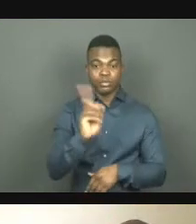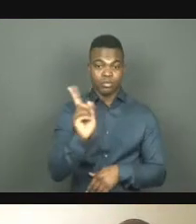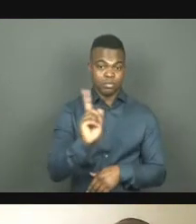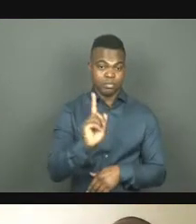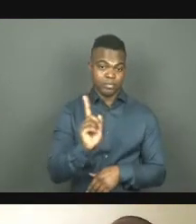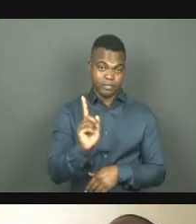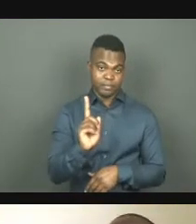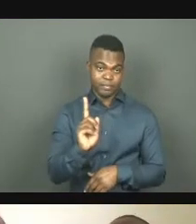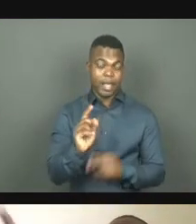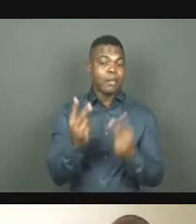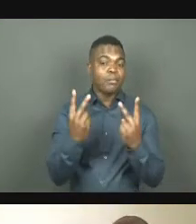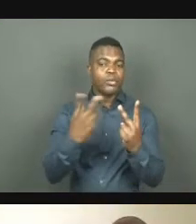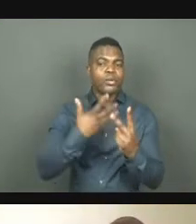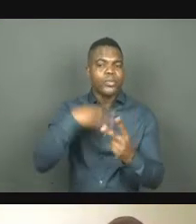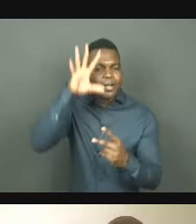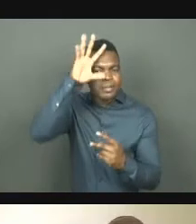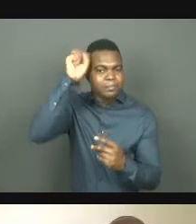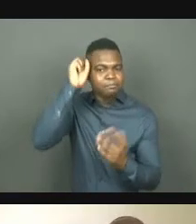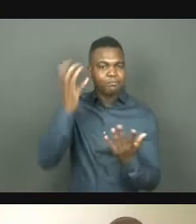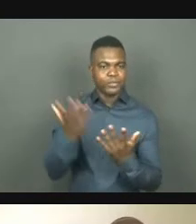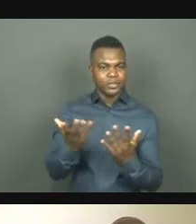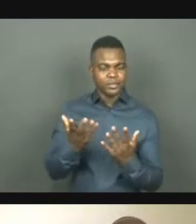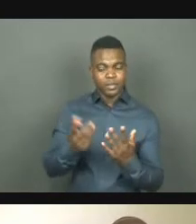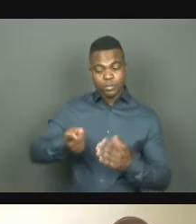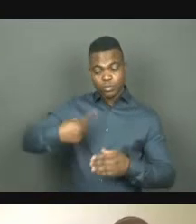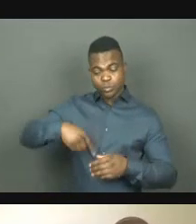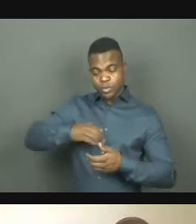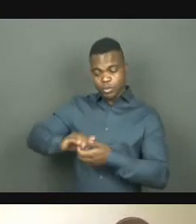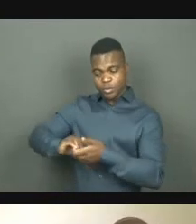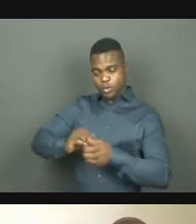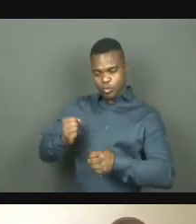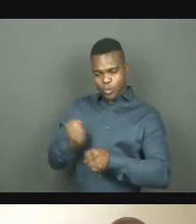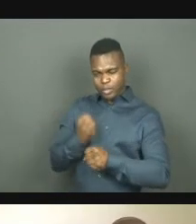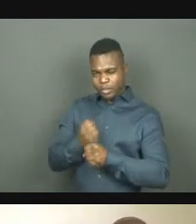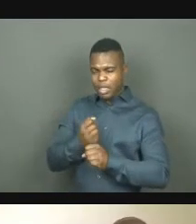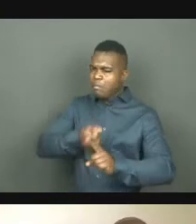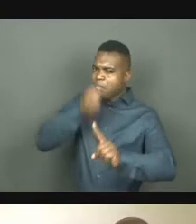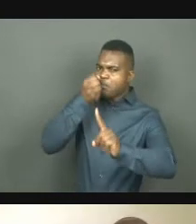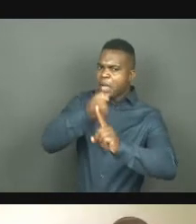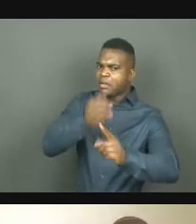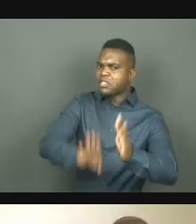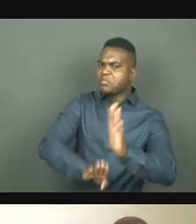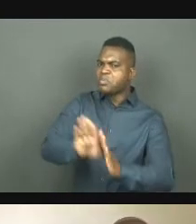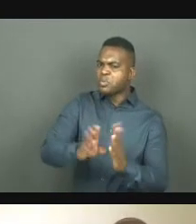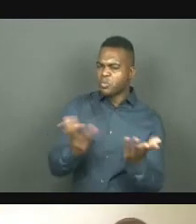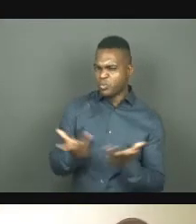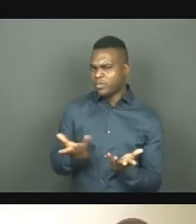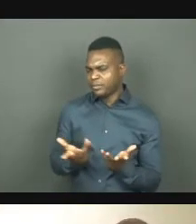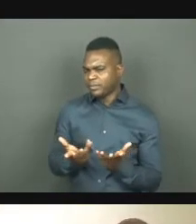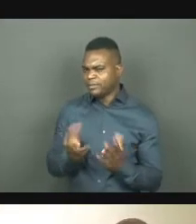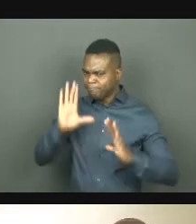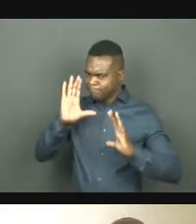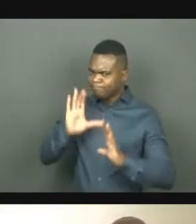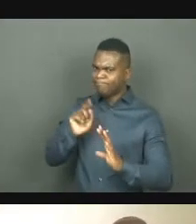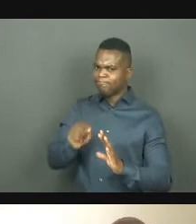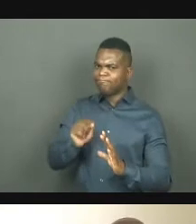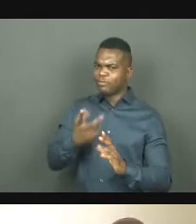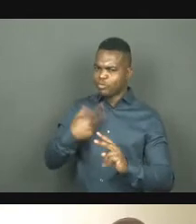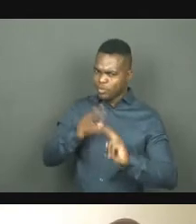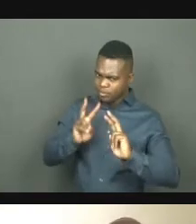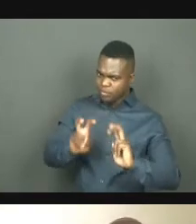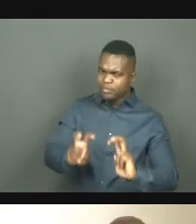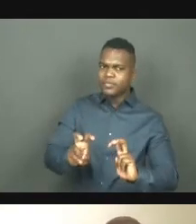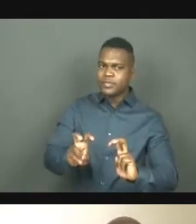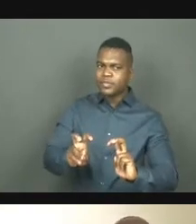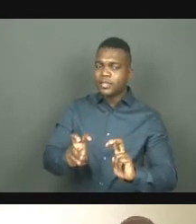can just be ticking boxes, we won't achieve what really we want. But at least we must dismantle the fact that there's even